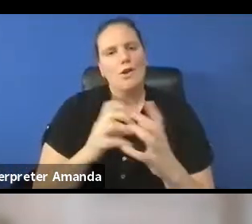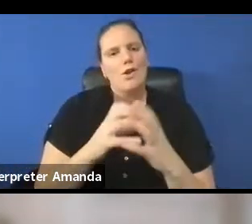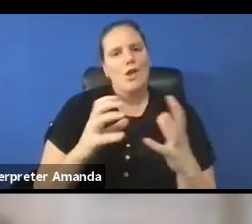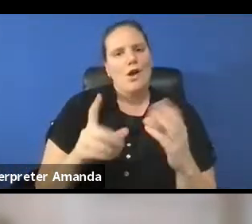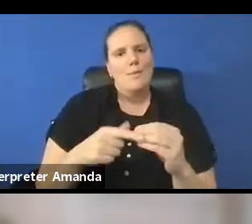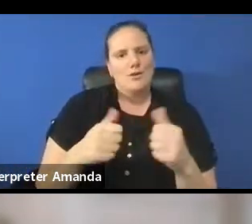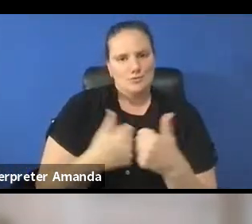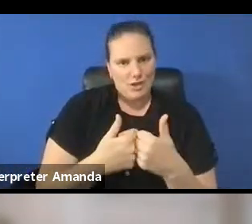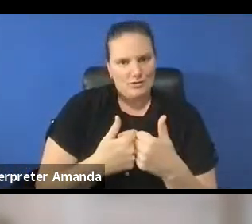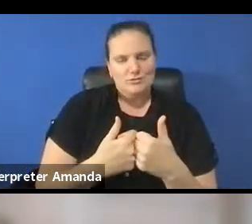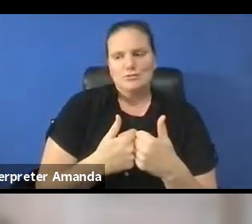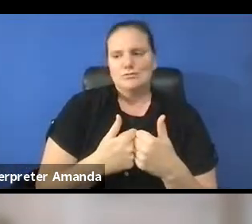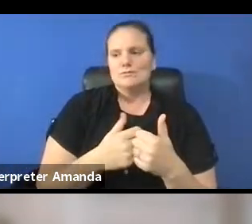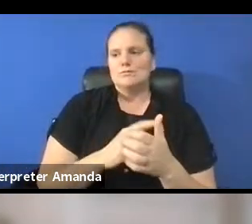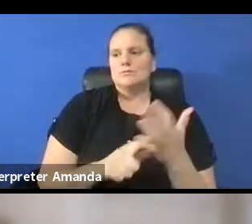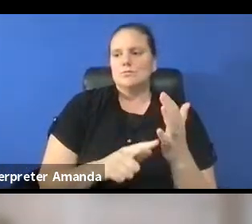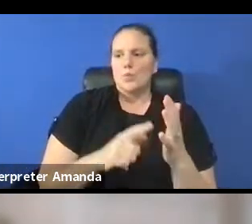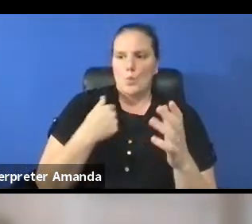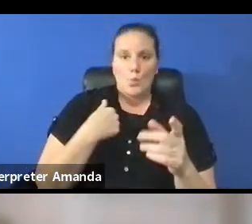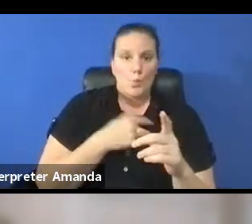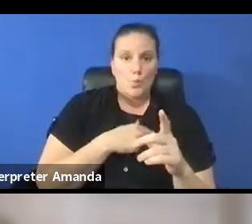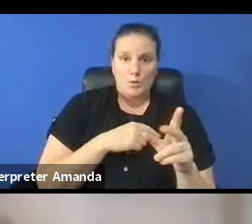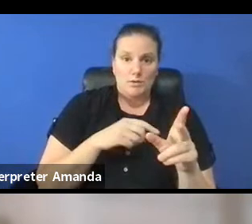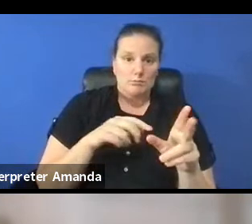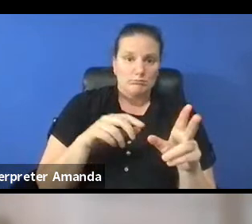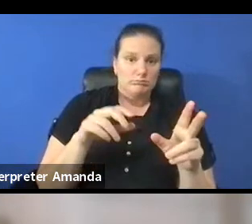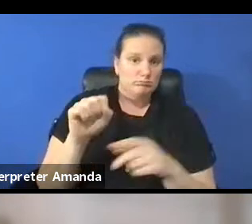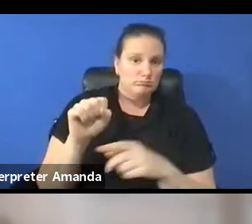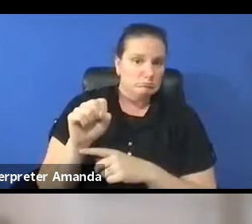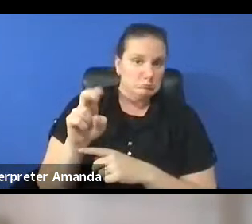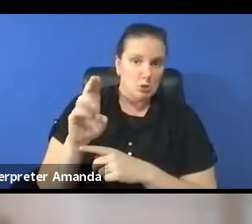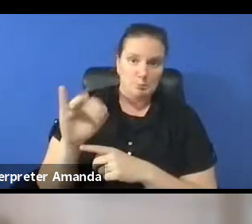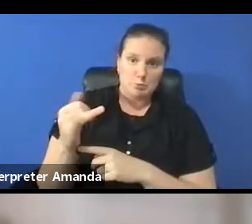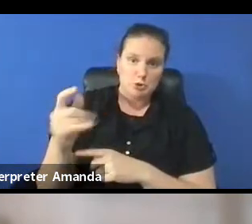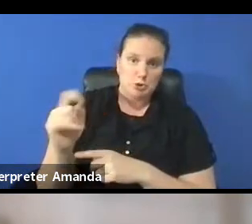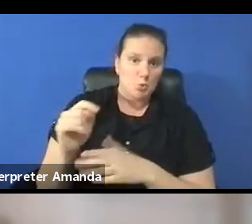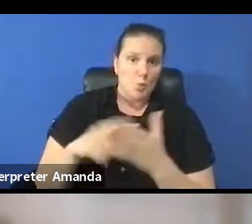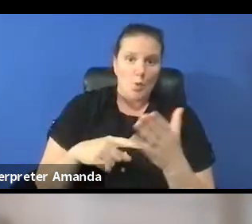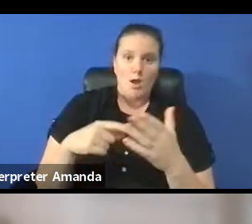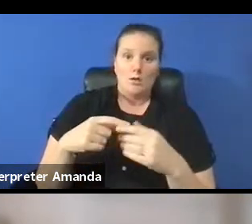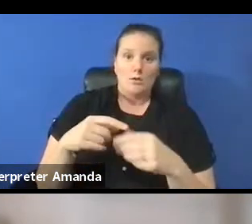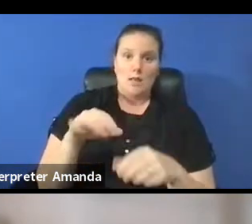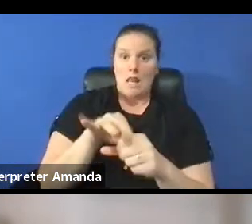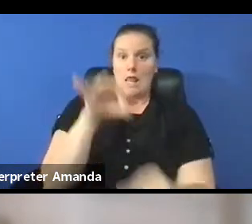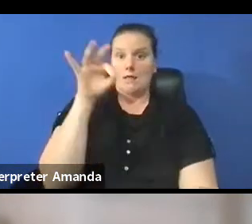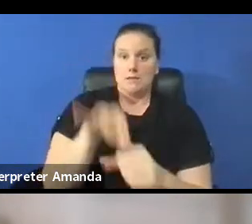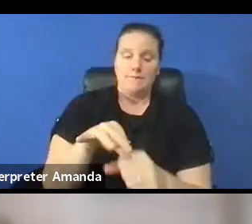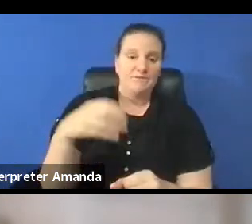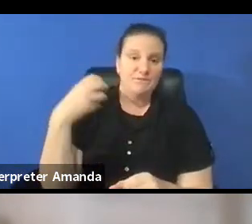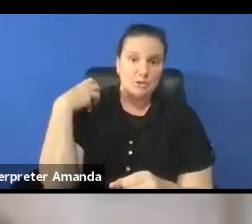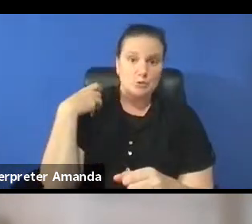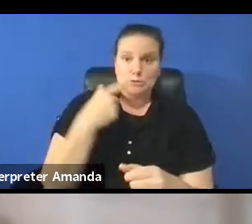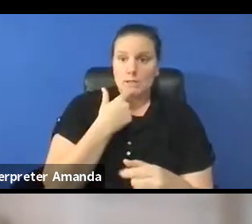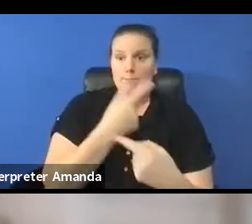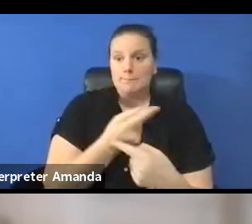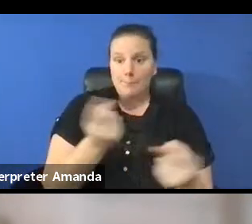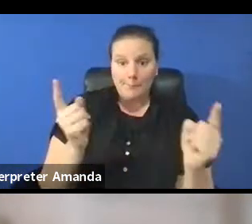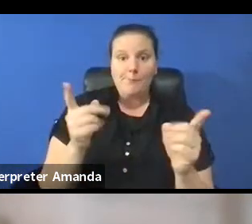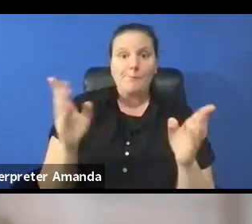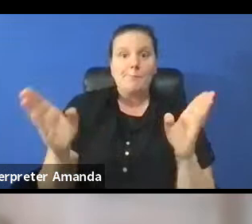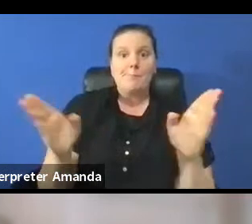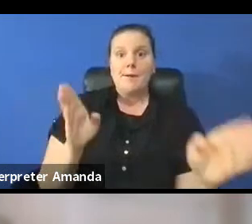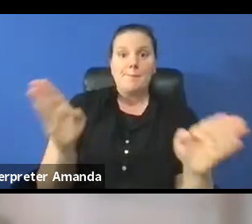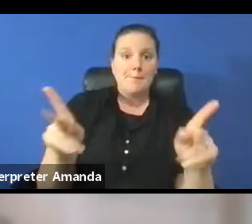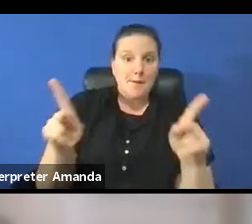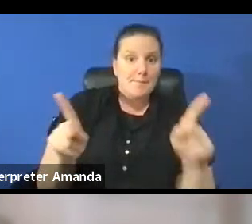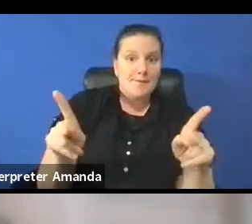times we are subject to what elected officials say publicly, and what is perceived to